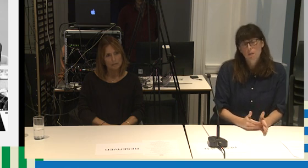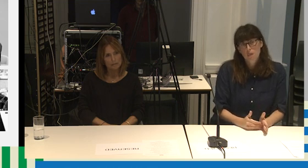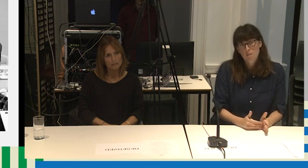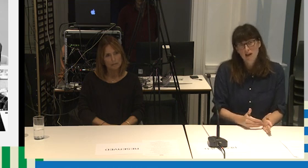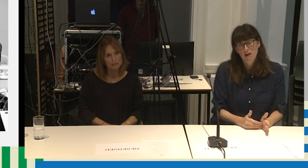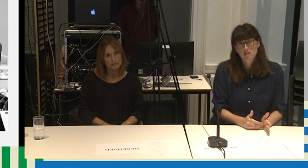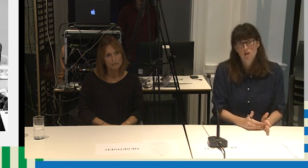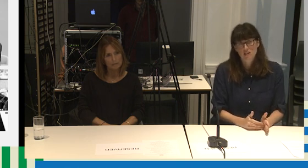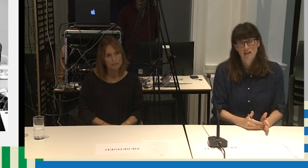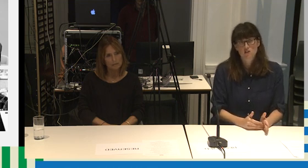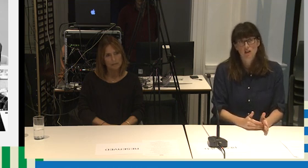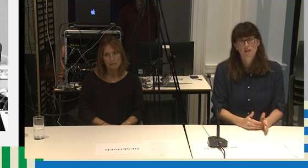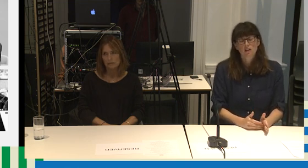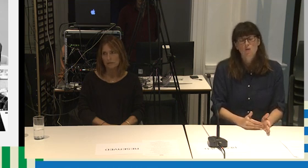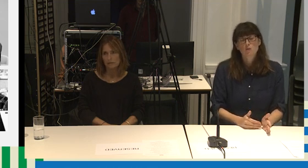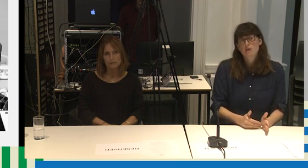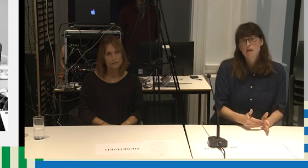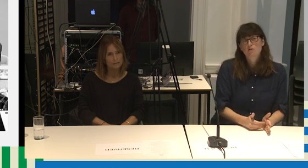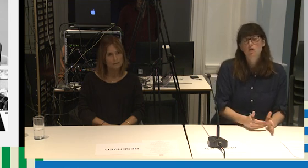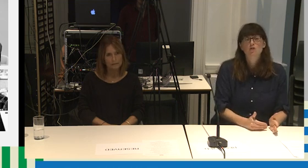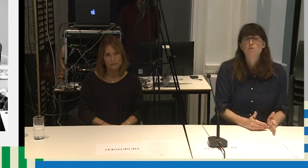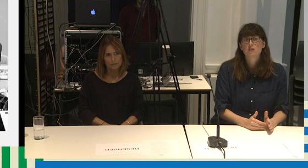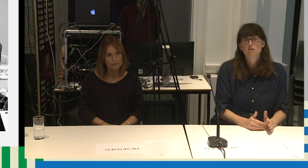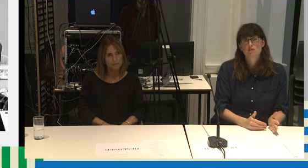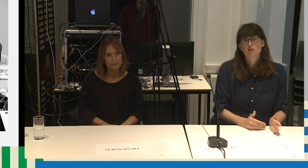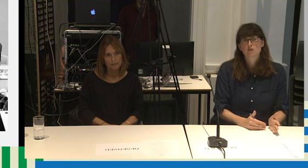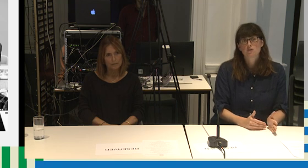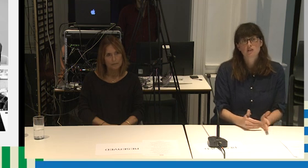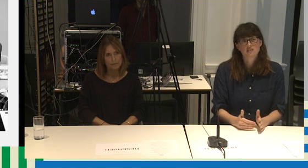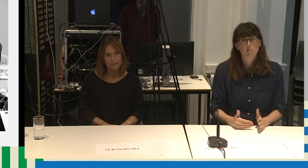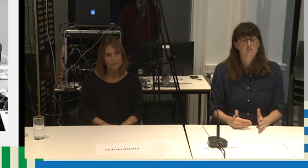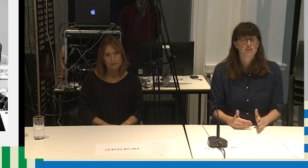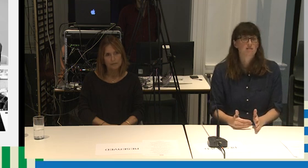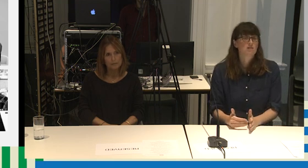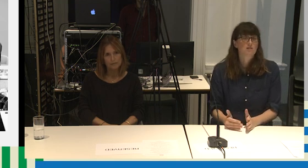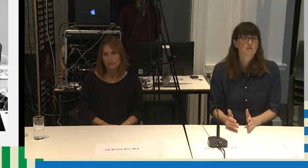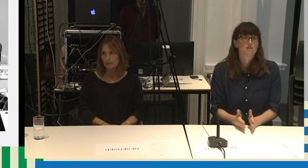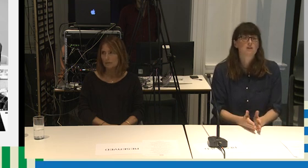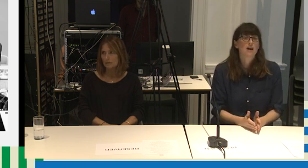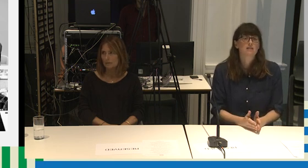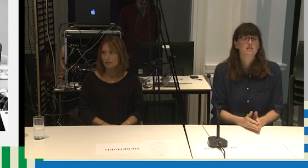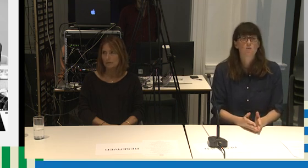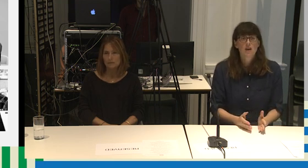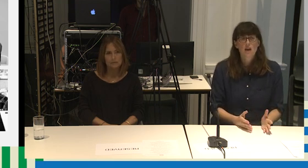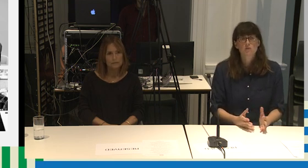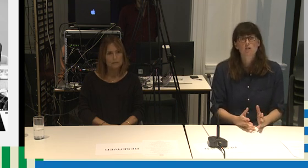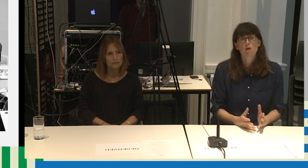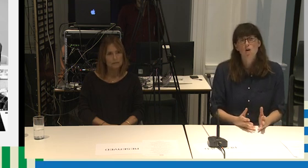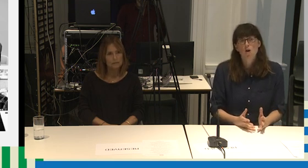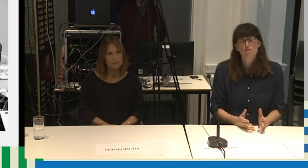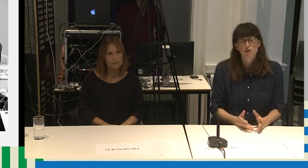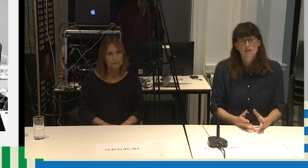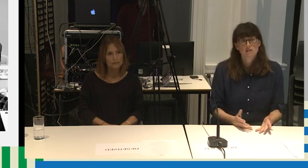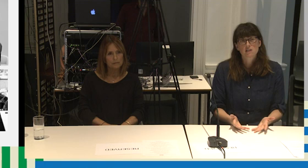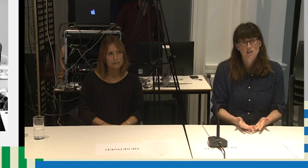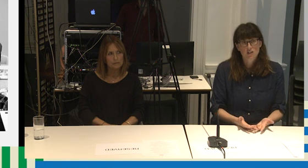who had no background in architecture would be able to contribute to establishing the different signs. So it was a